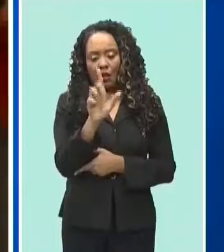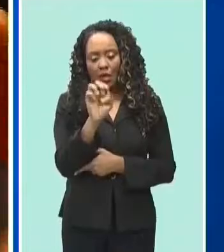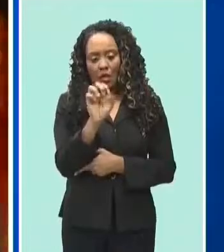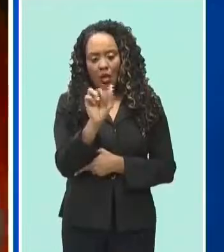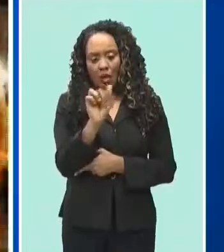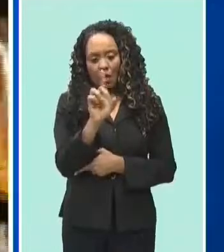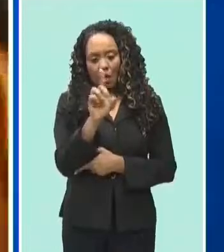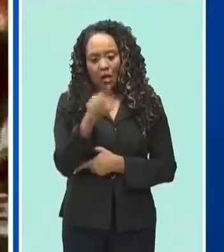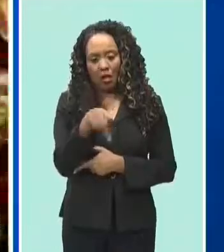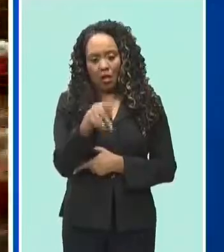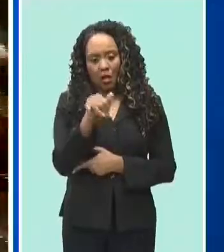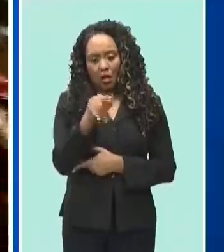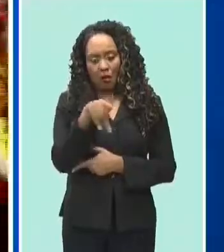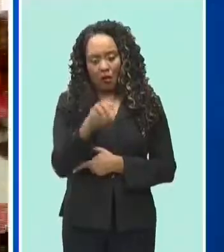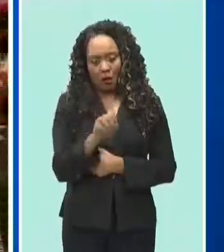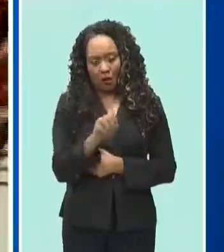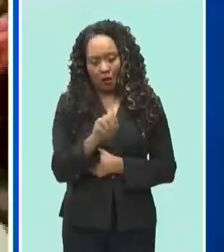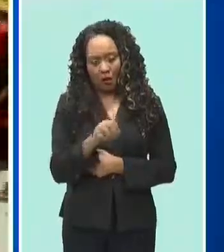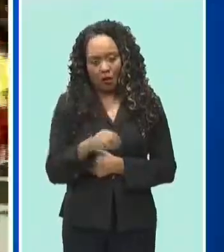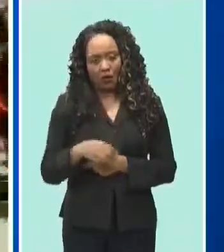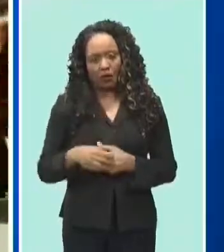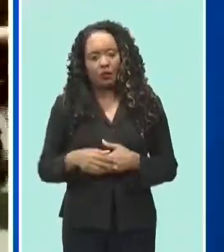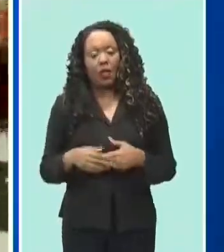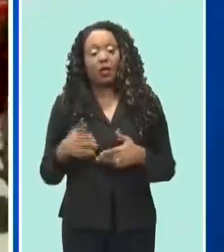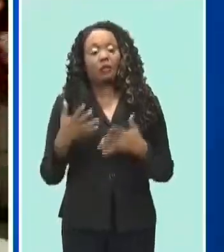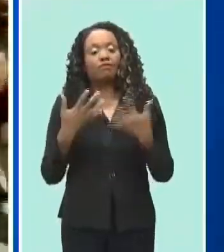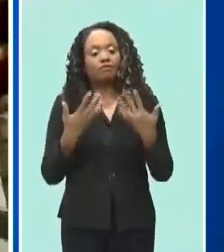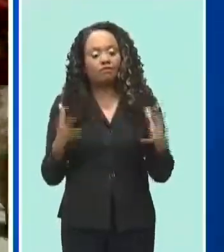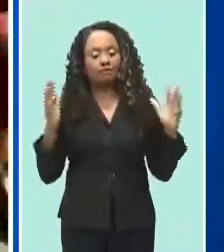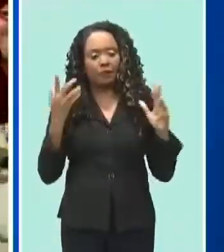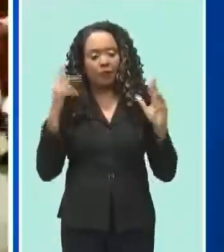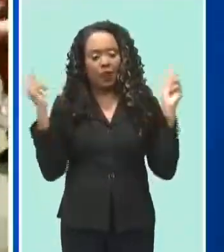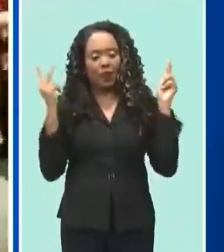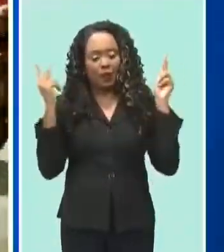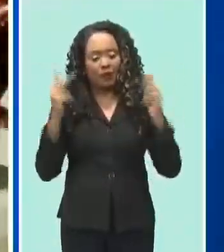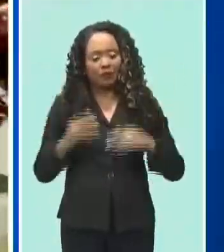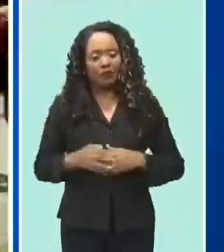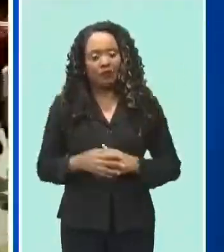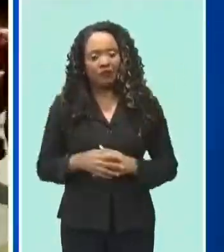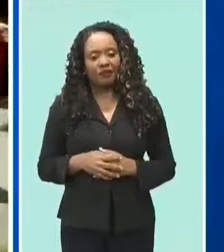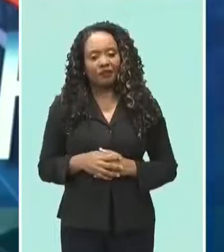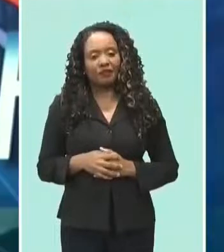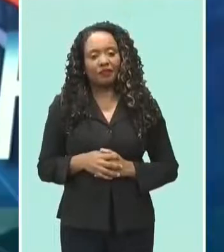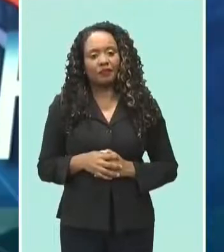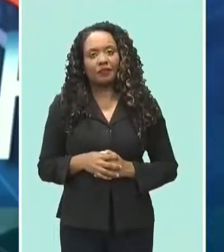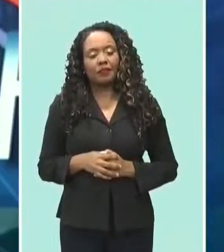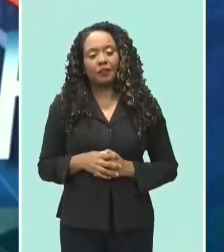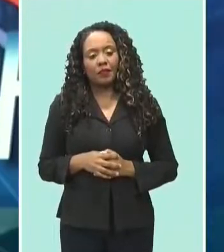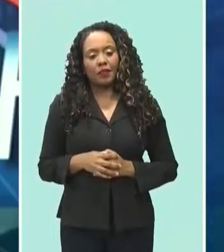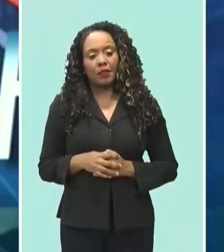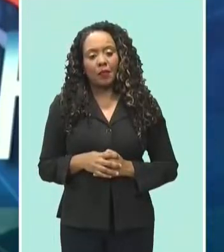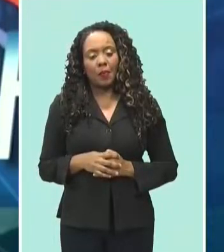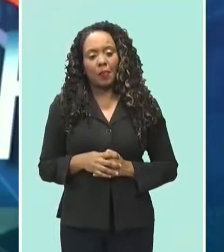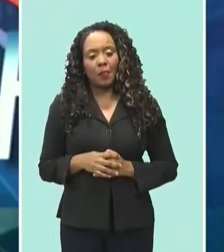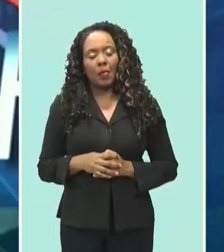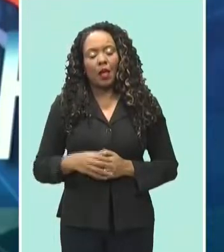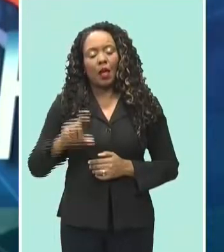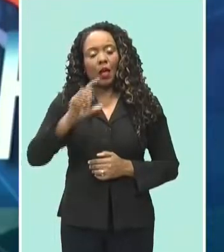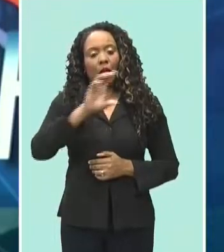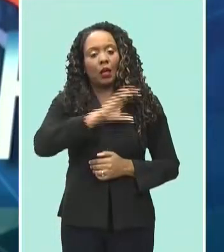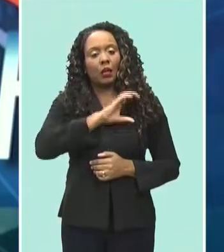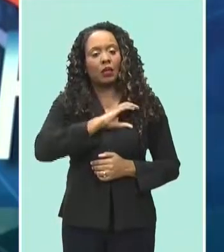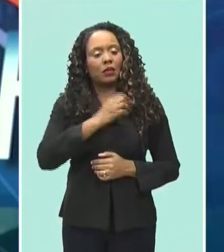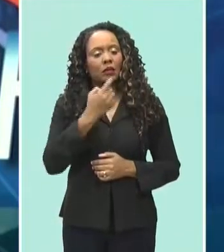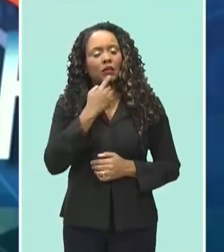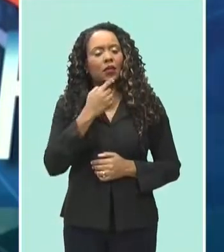name like flocking birds. And Jam Down. Lisa Broom, CBC News. And police are reporting a